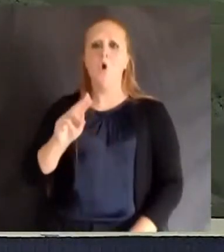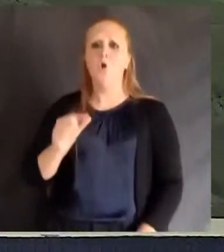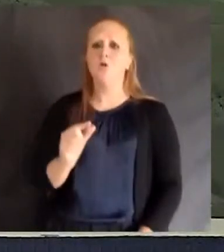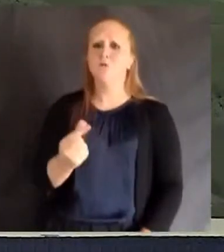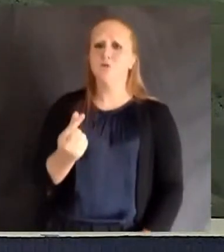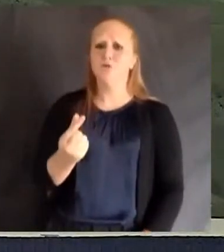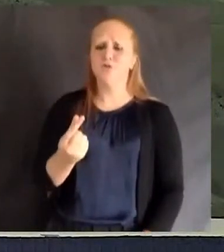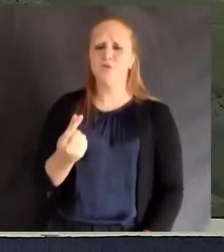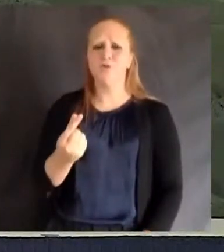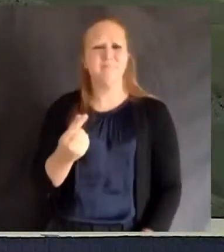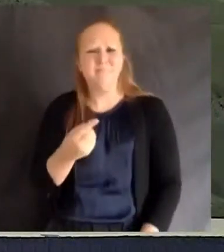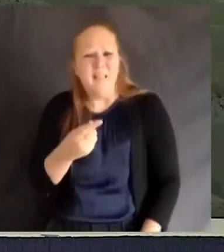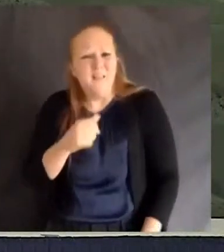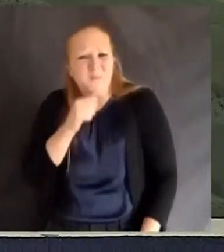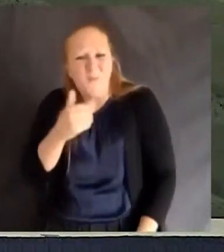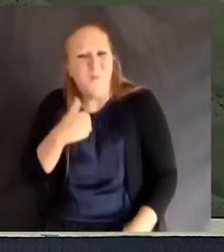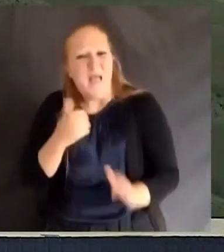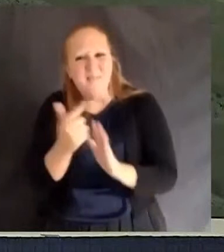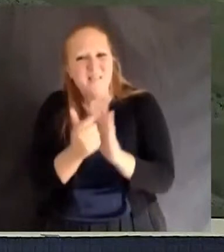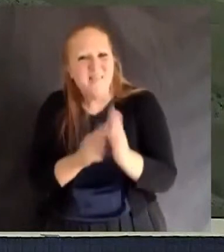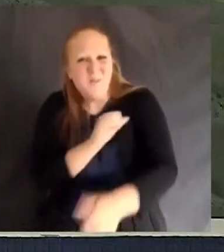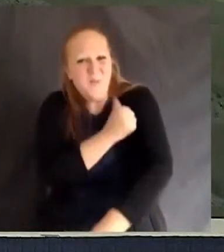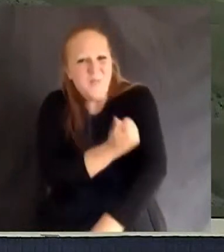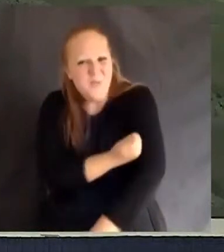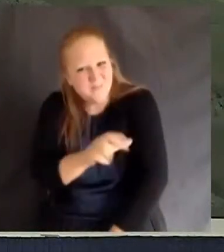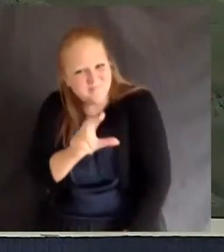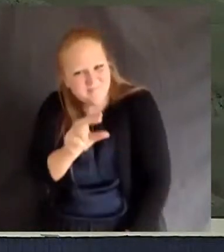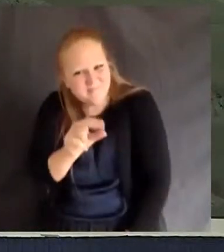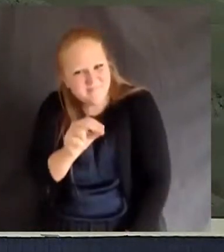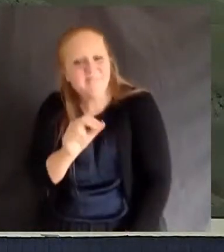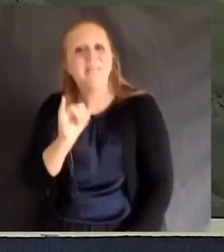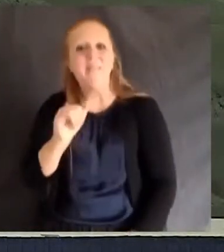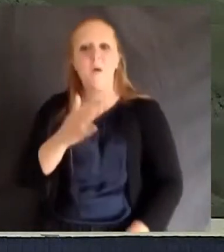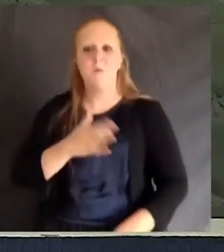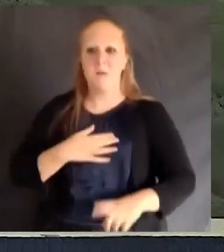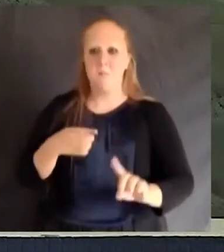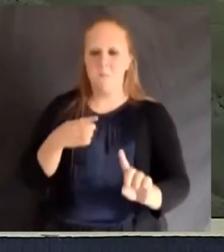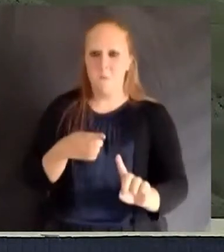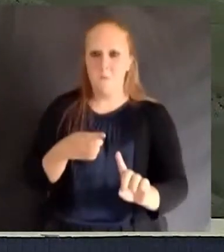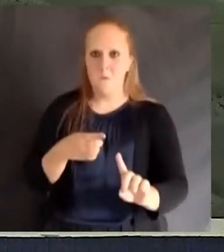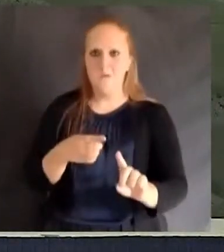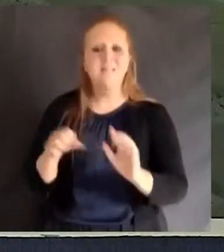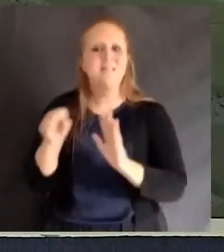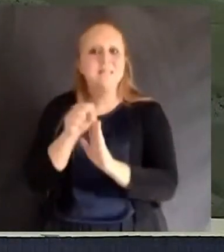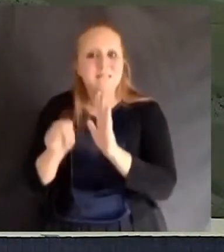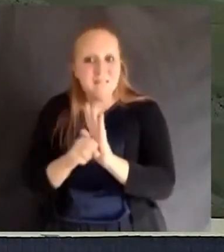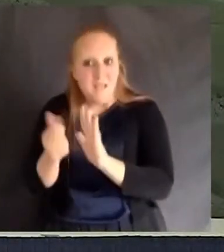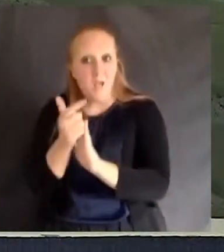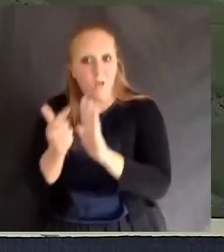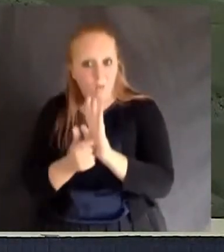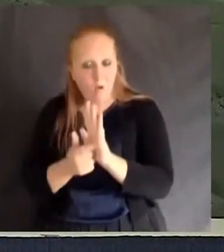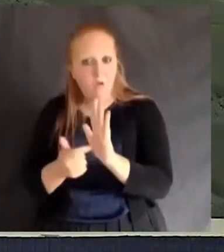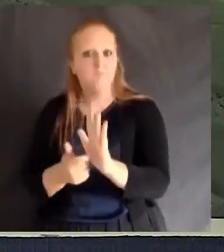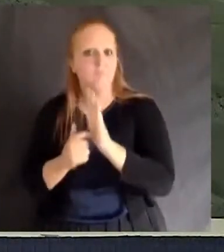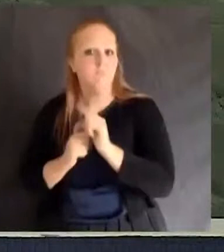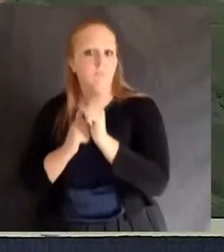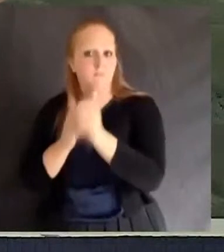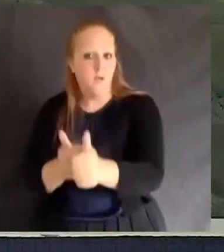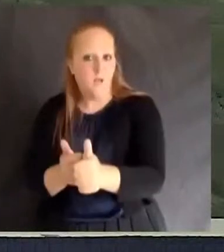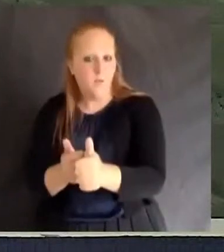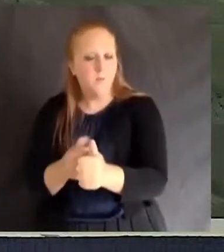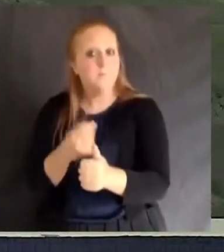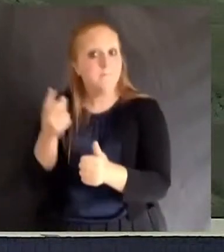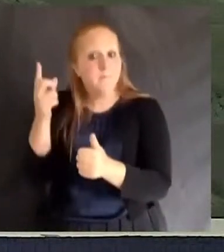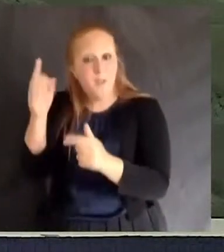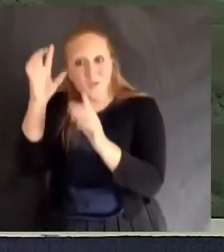September 4th. They do not have that legal authority. That is state law. The